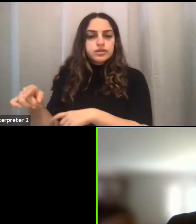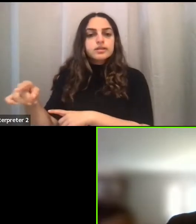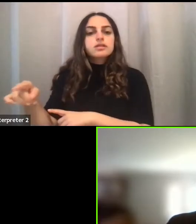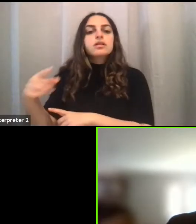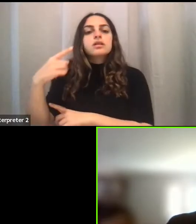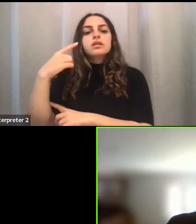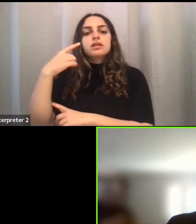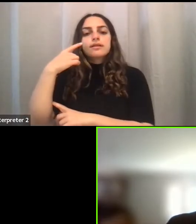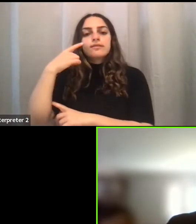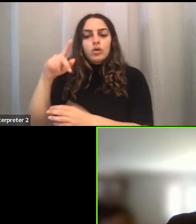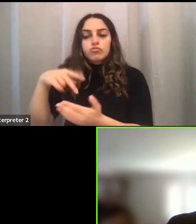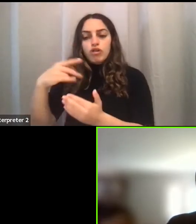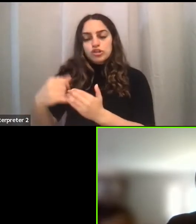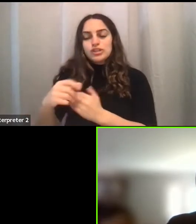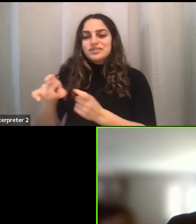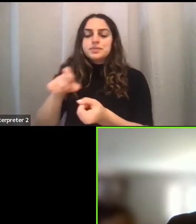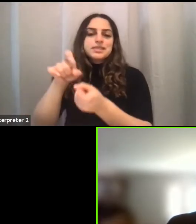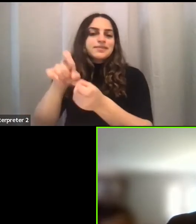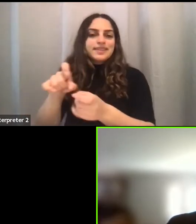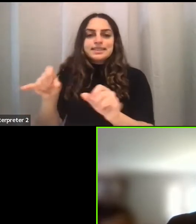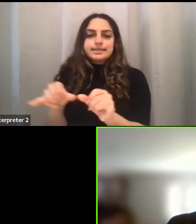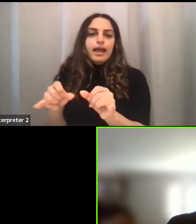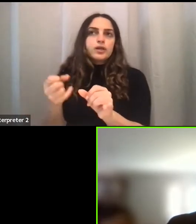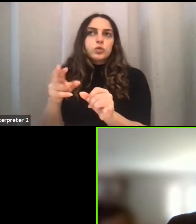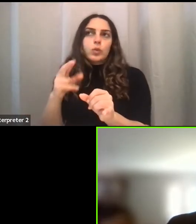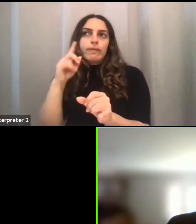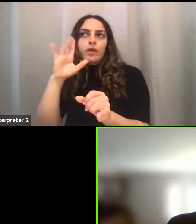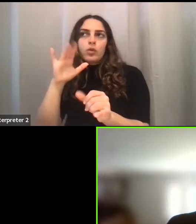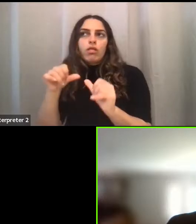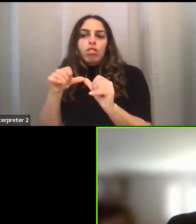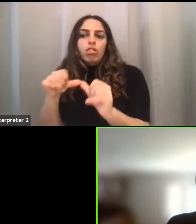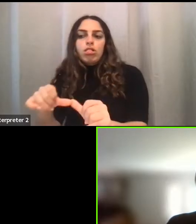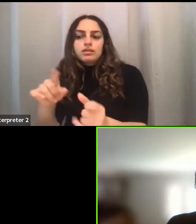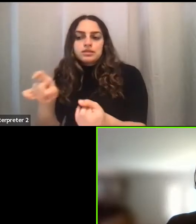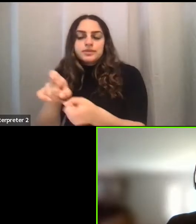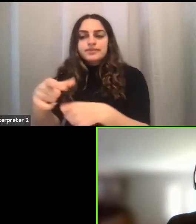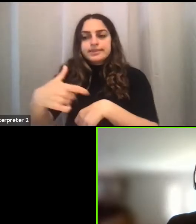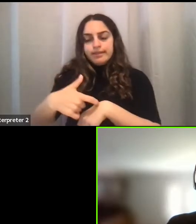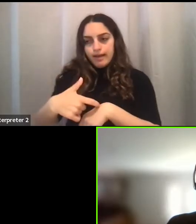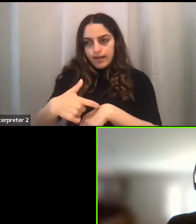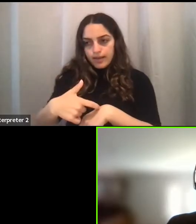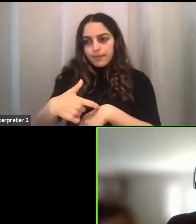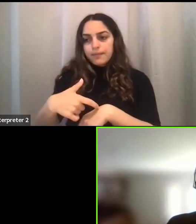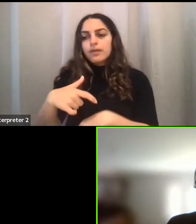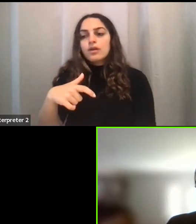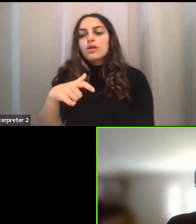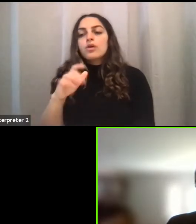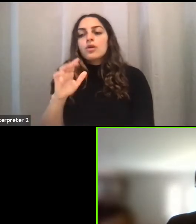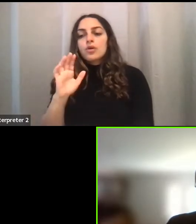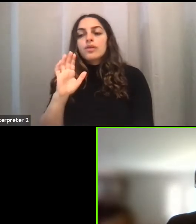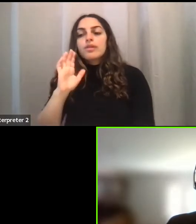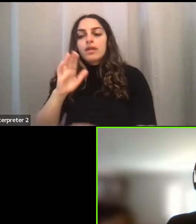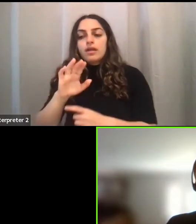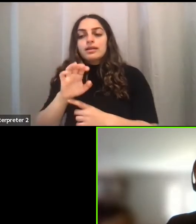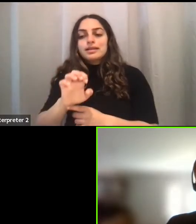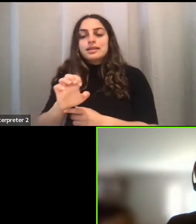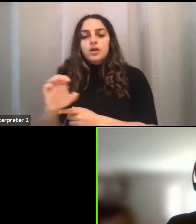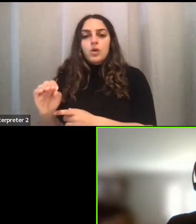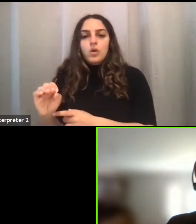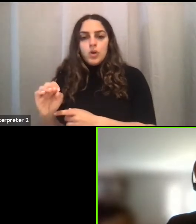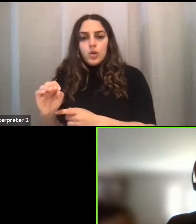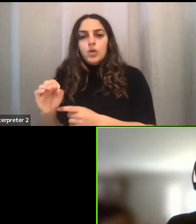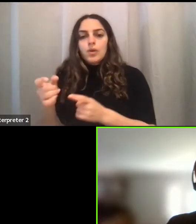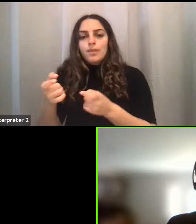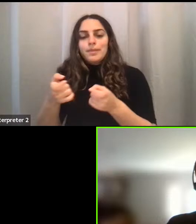projects of a certain size or that are projected to last a certain length that eeo manager is required to visit